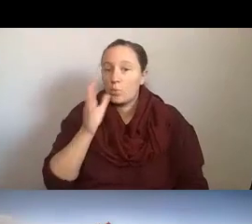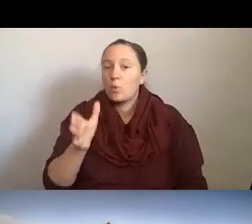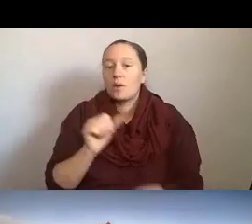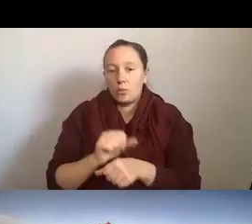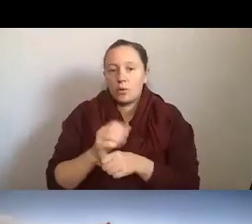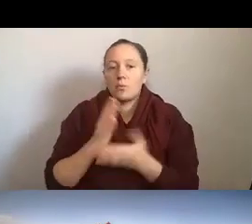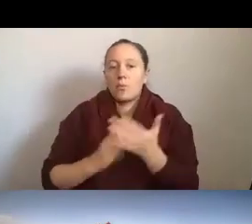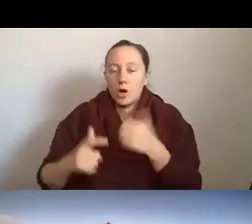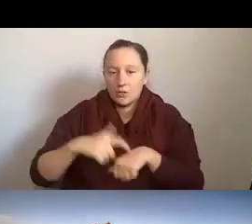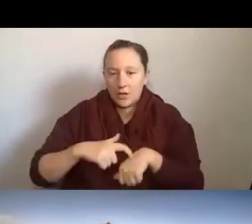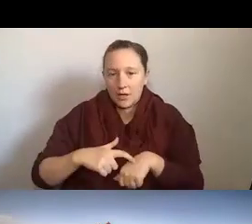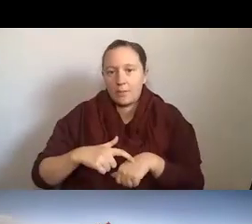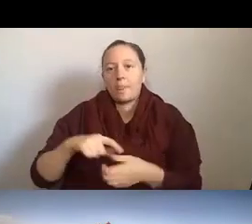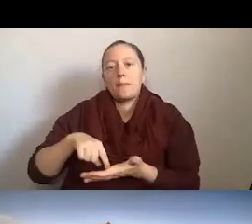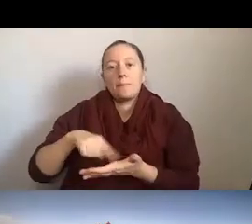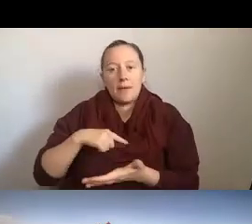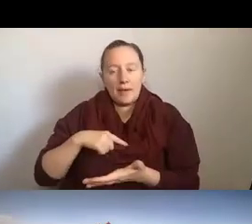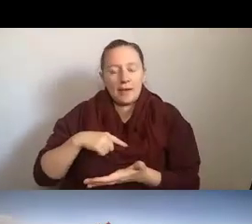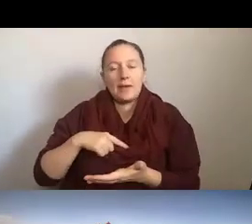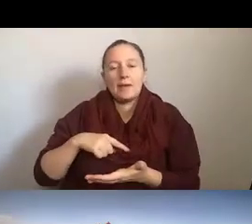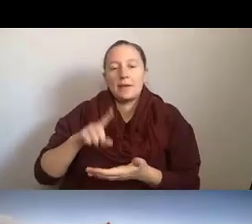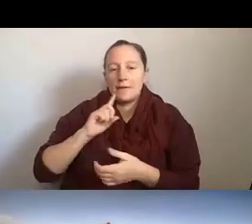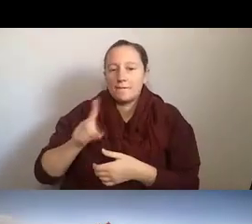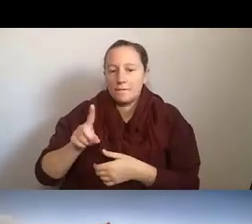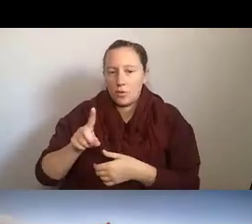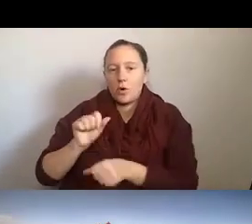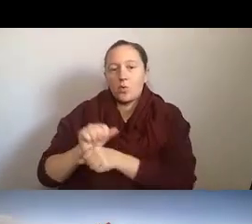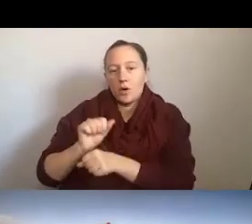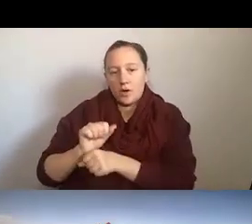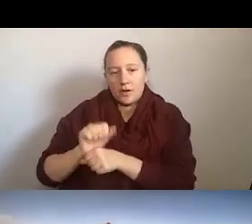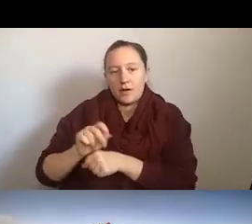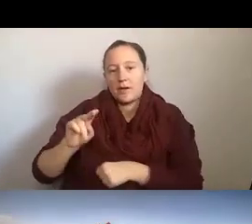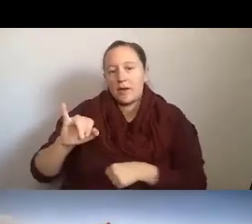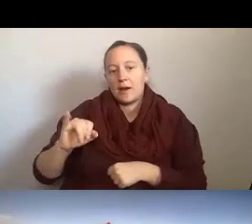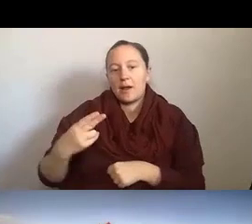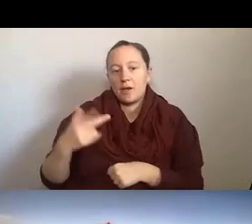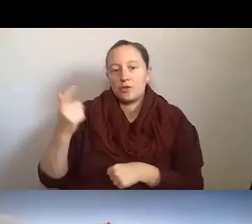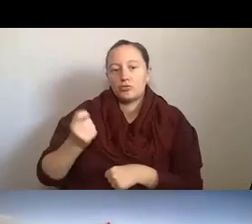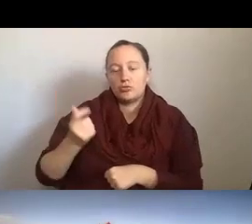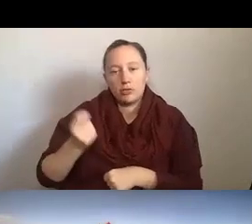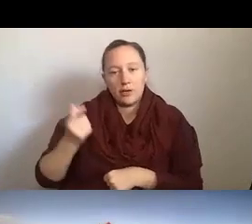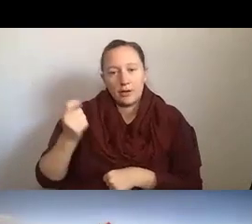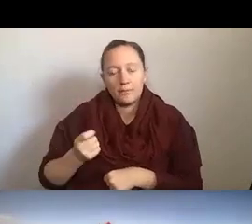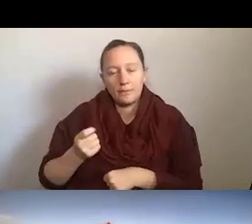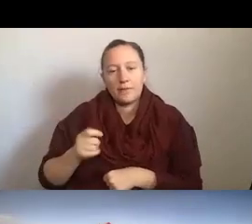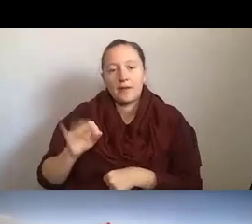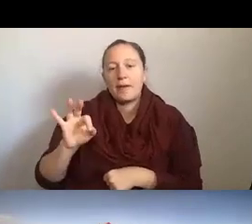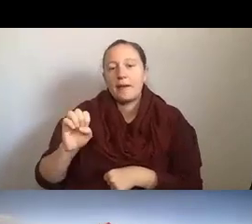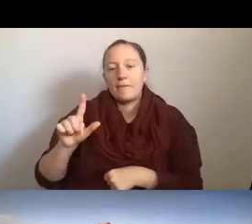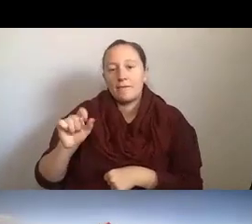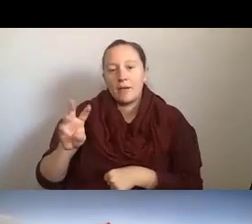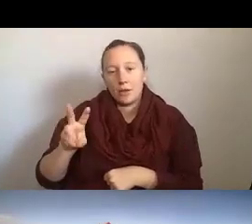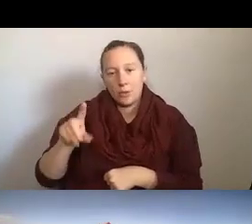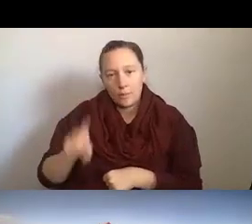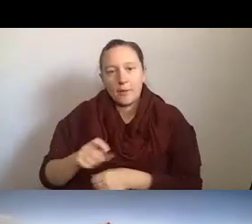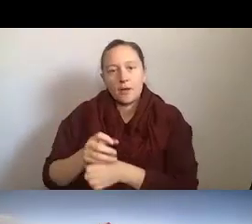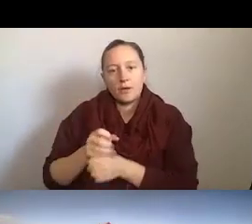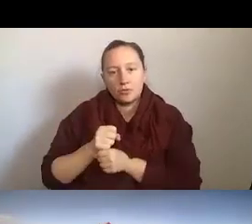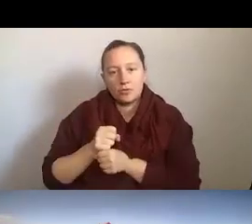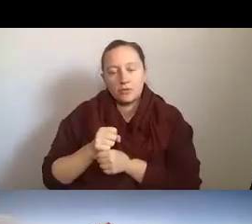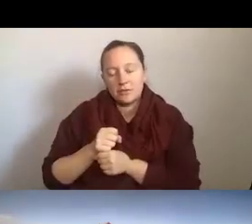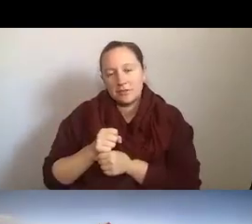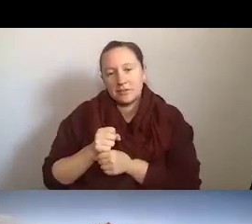job, like a teaching assistant or a lab assistant. It's just like any other part-time job, like a